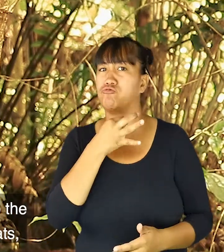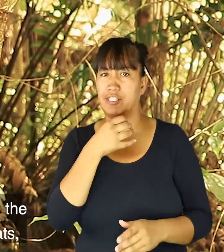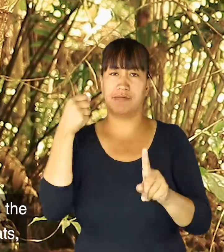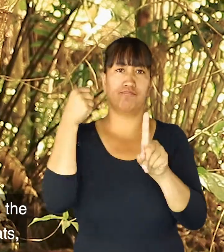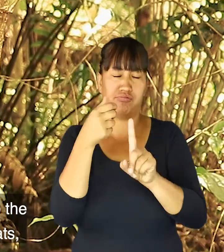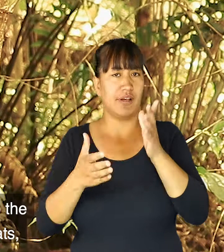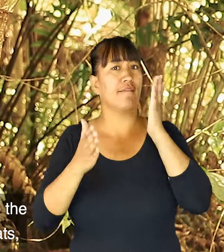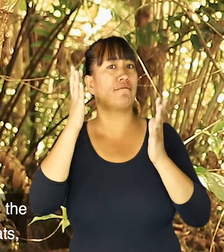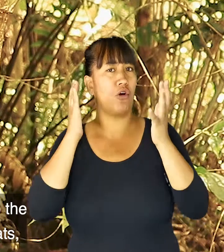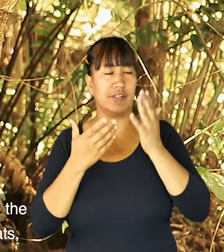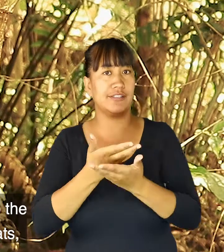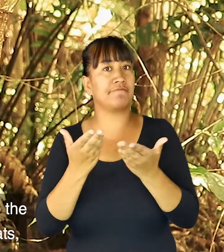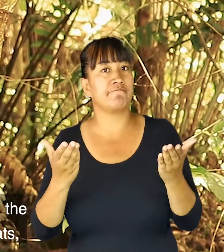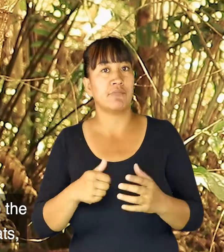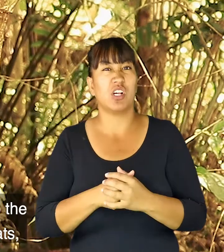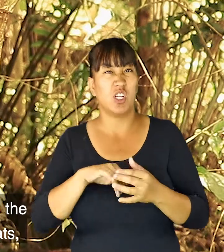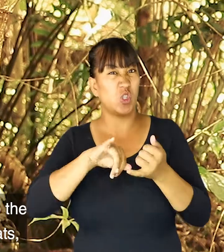in the wild.